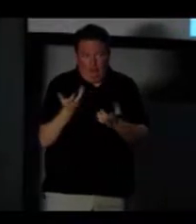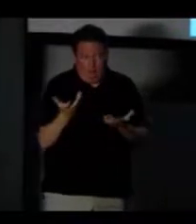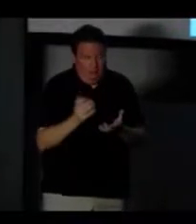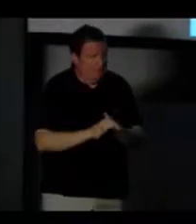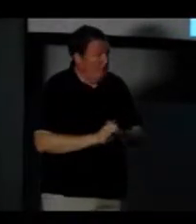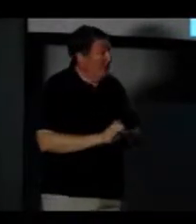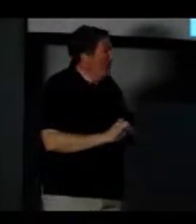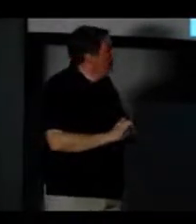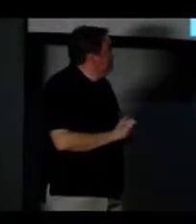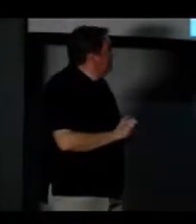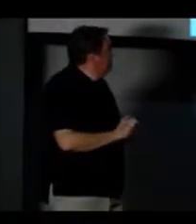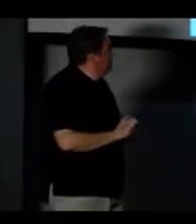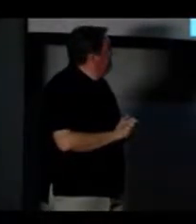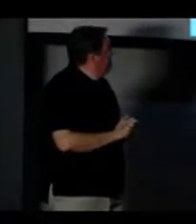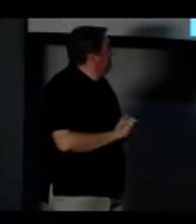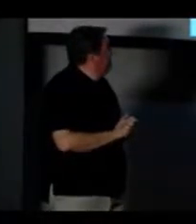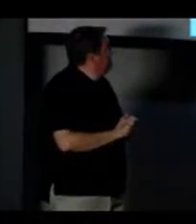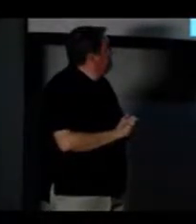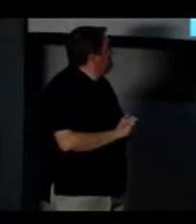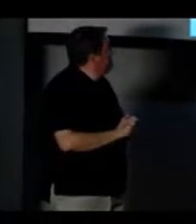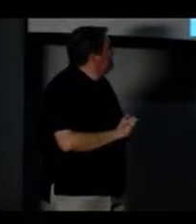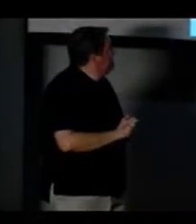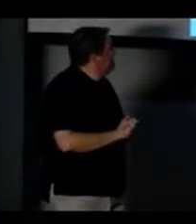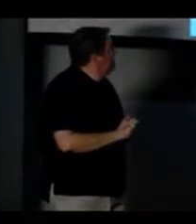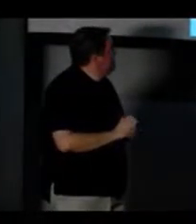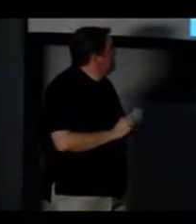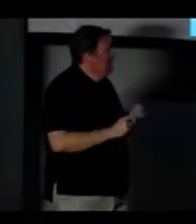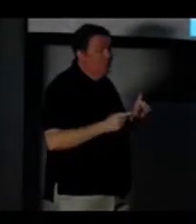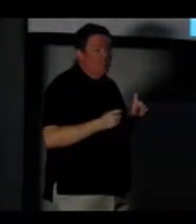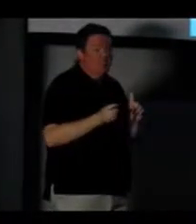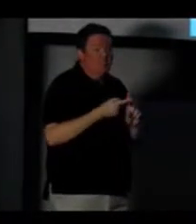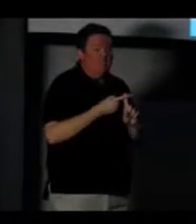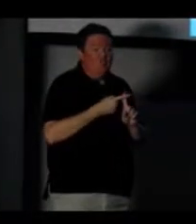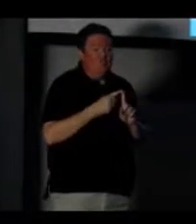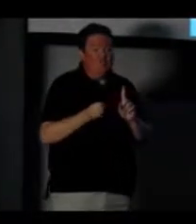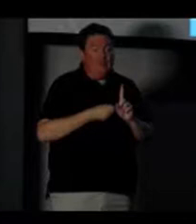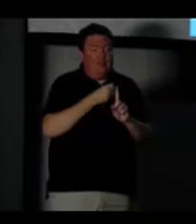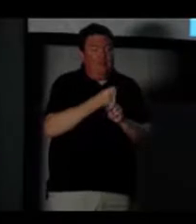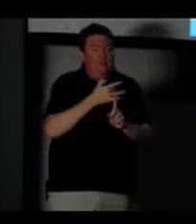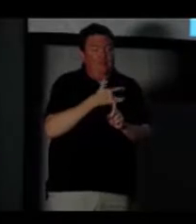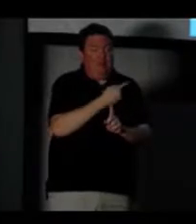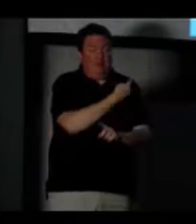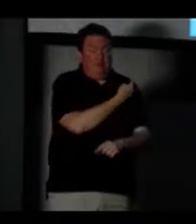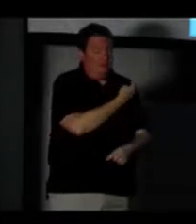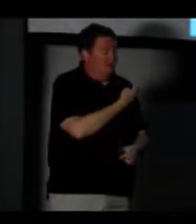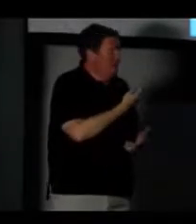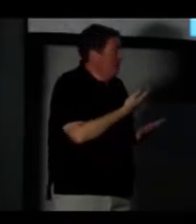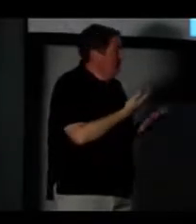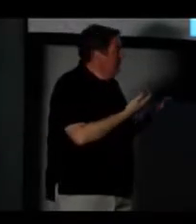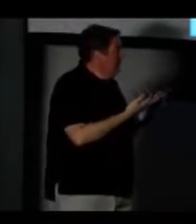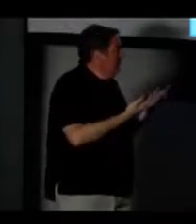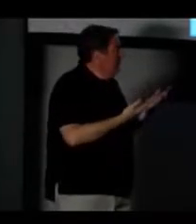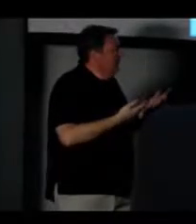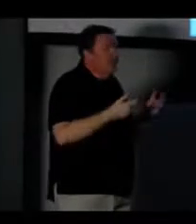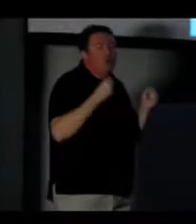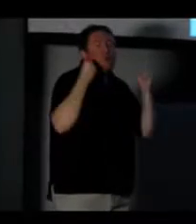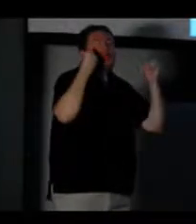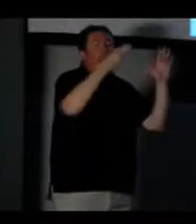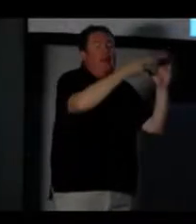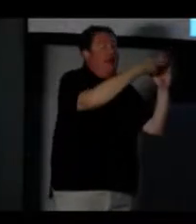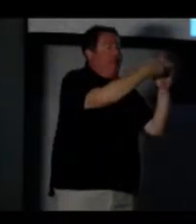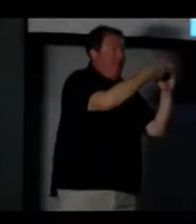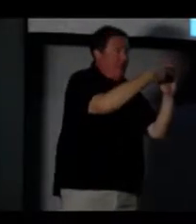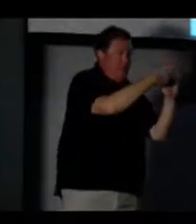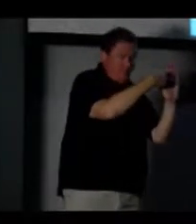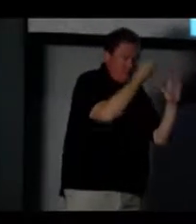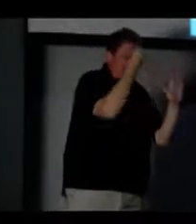In our sort of world, the first line of impact is often things like this. So imagine I've shown you lots of labels which have got information